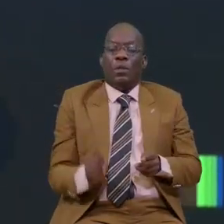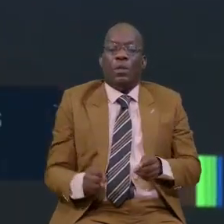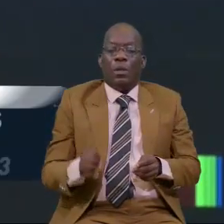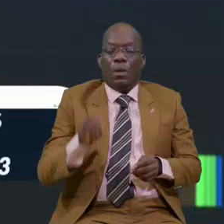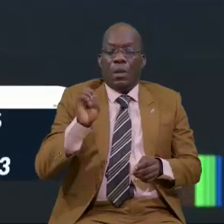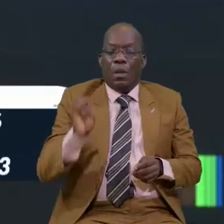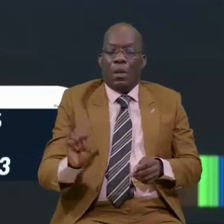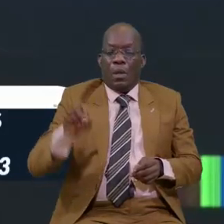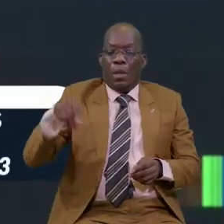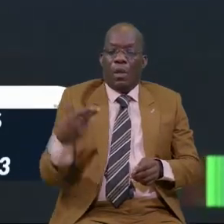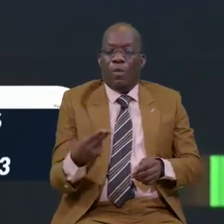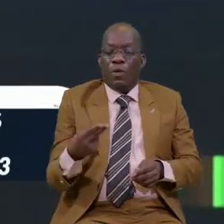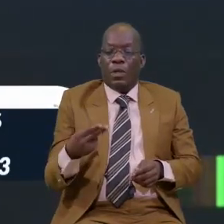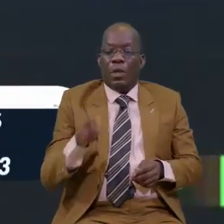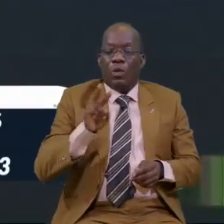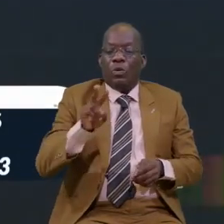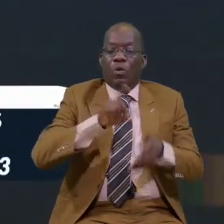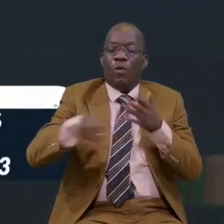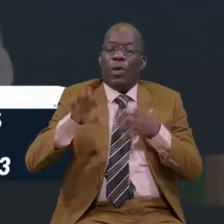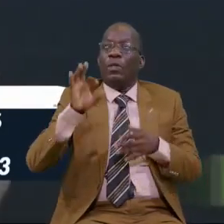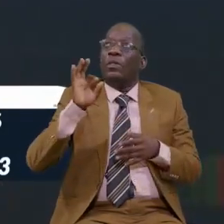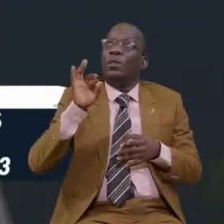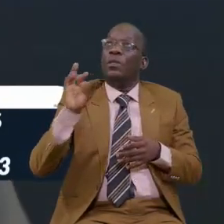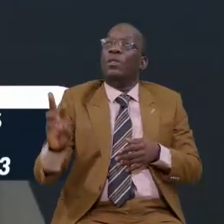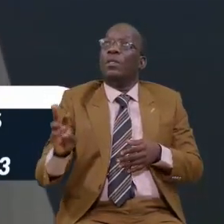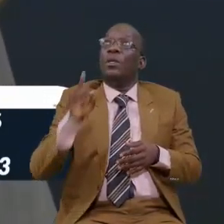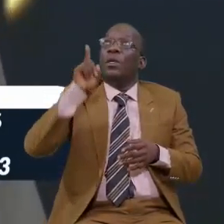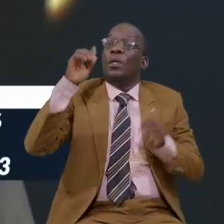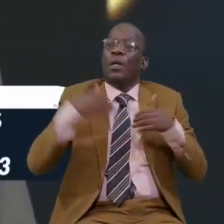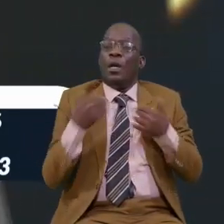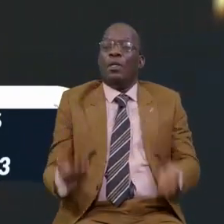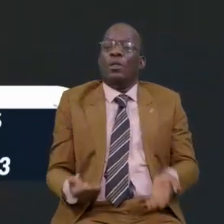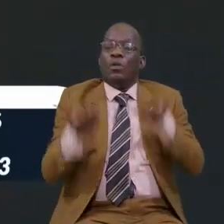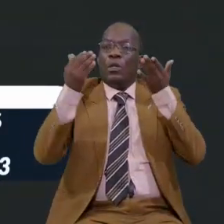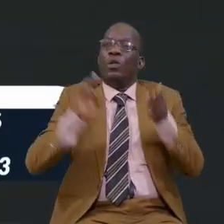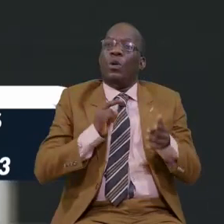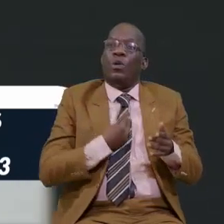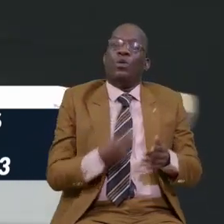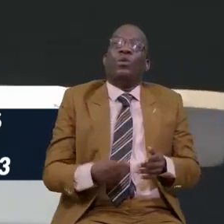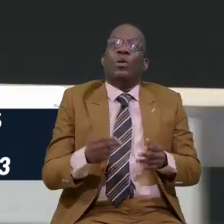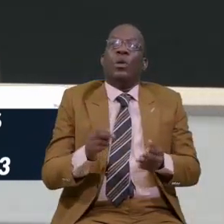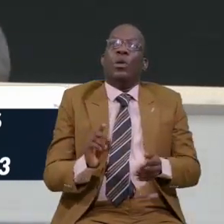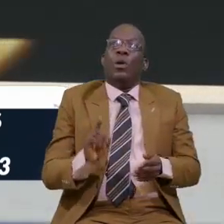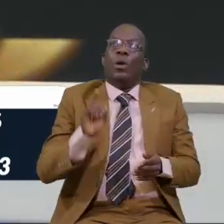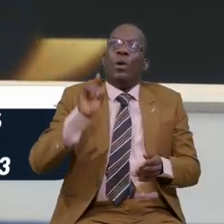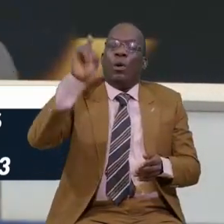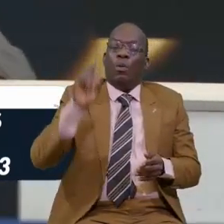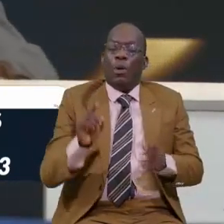6. And he has raised us up. I like to personalize that. And he has raised me